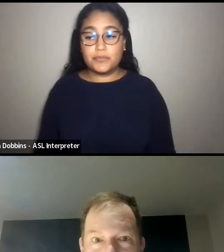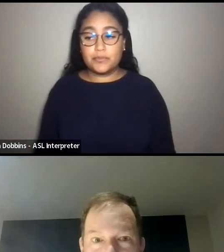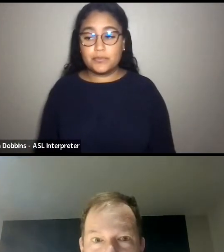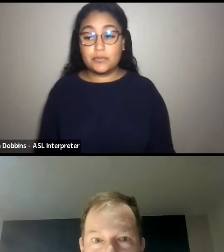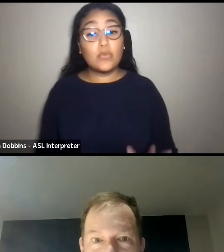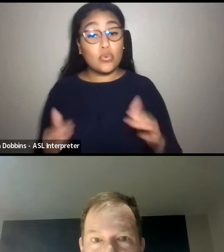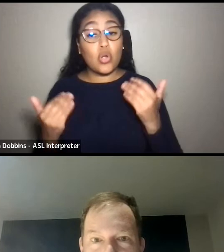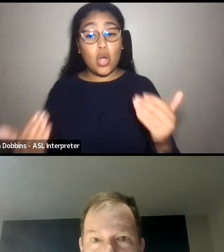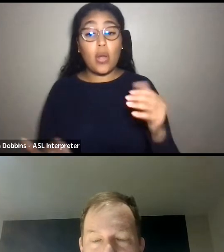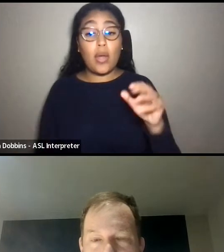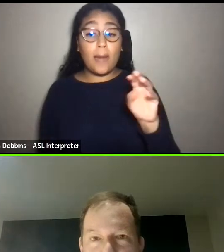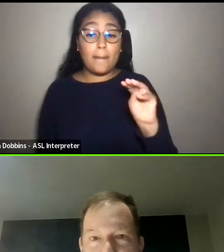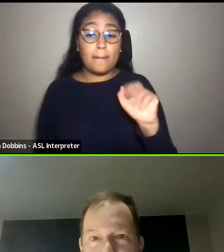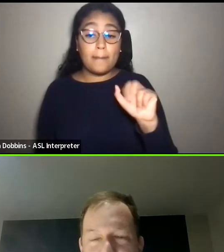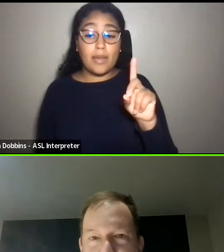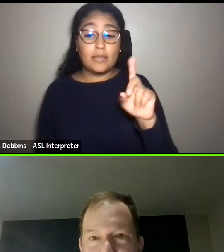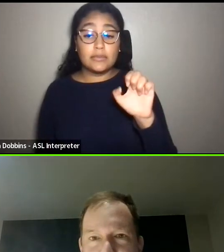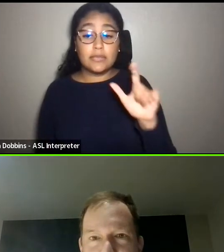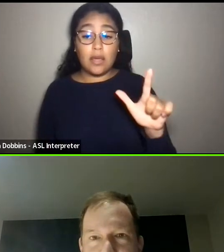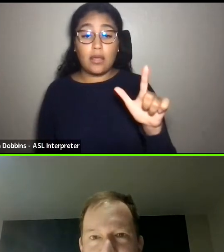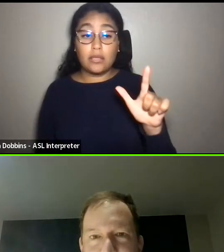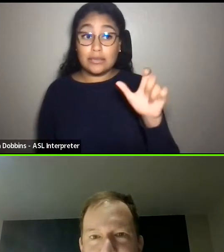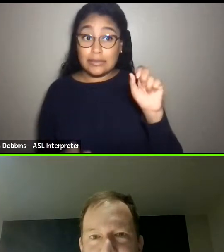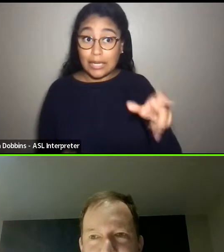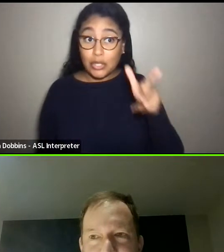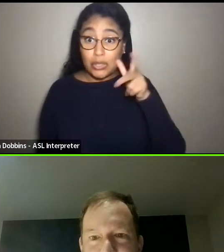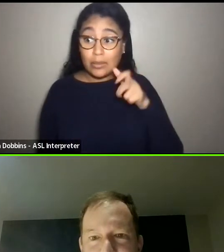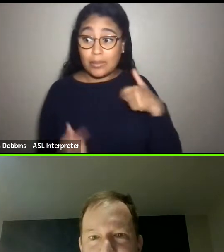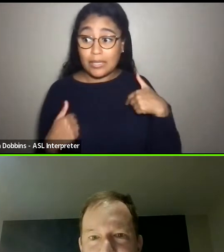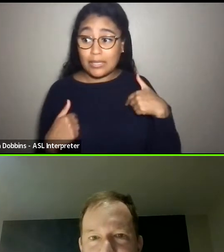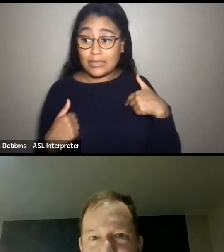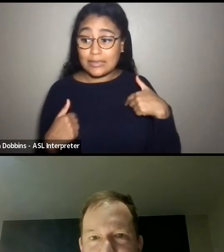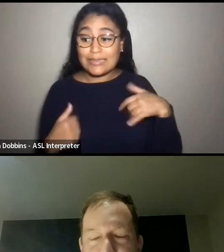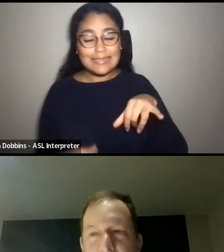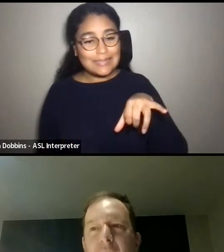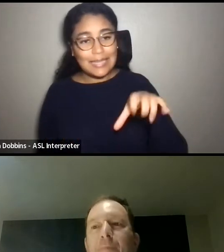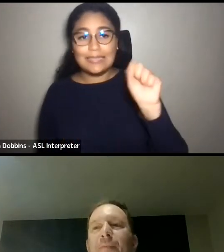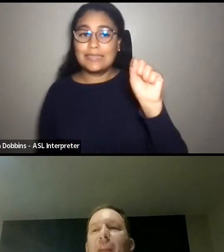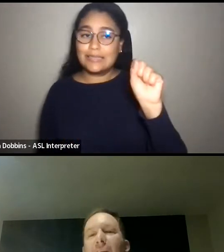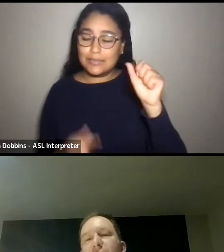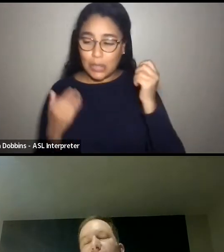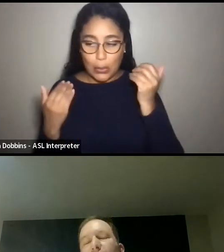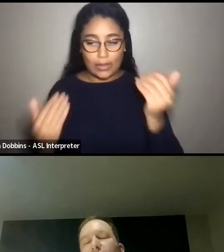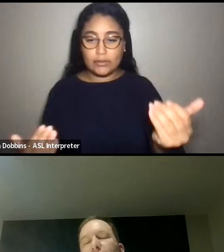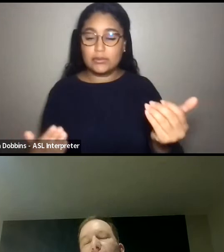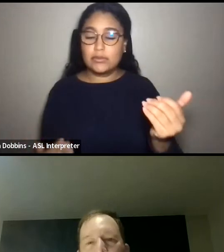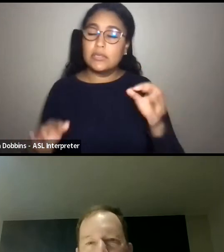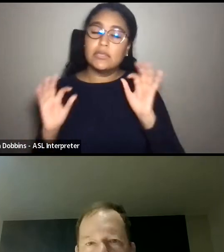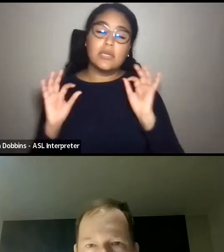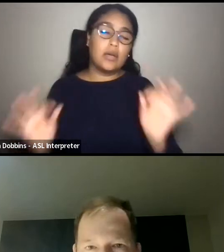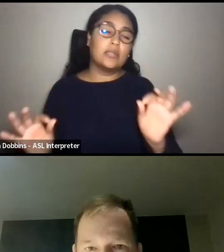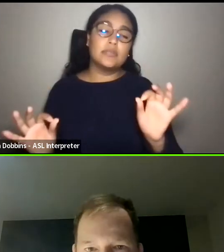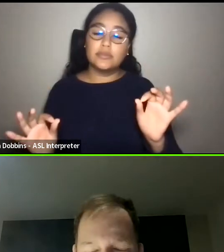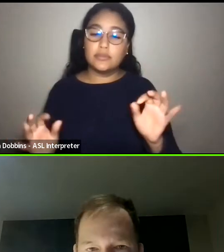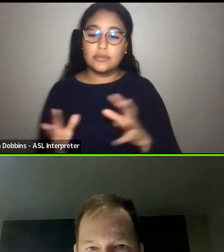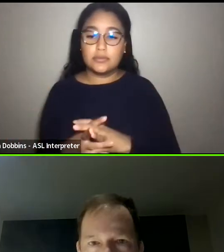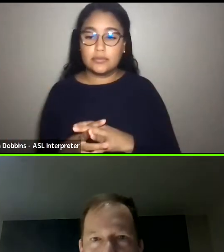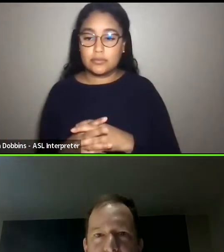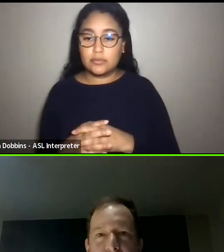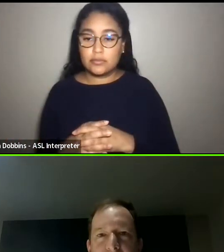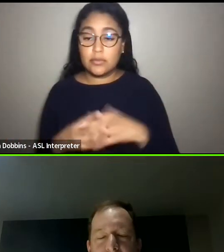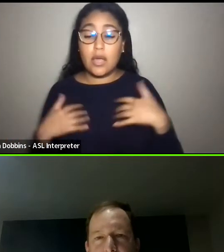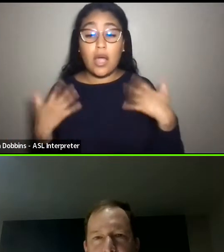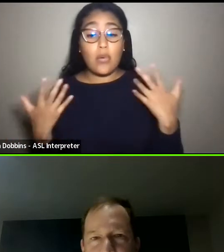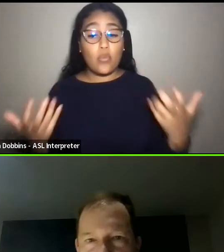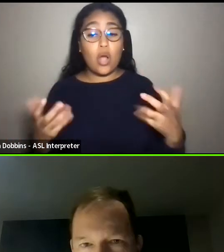Go ahead, Mr. Mandel. Hi, thank you. Can you hear me? Yes, go ahead. Okay, excellent. Thank you. I want